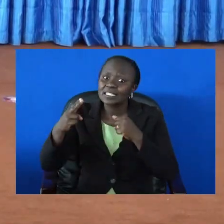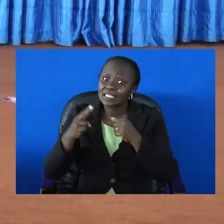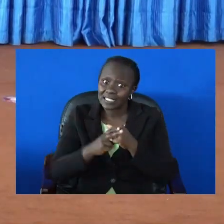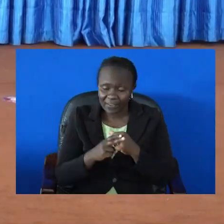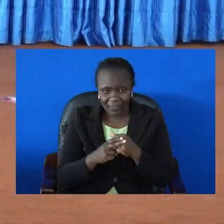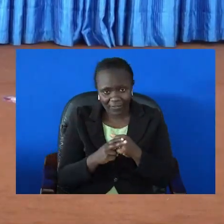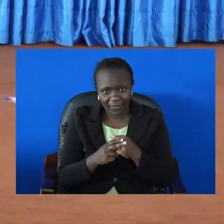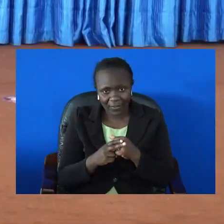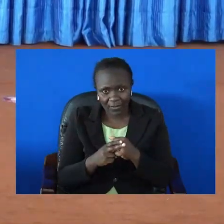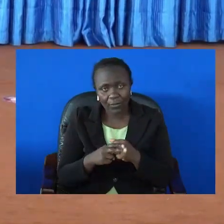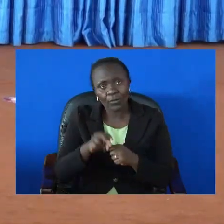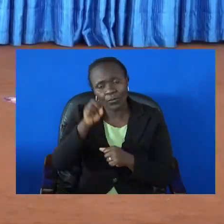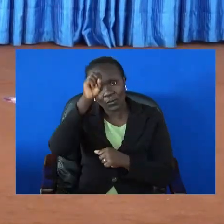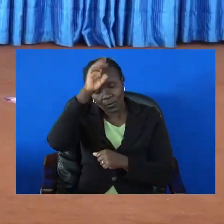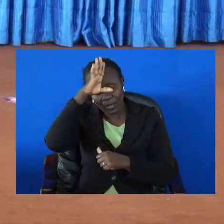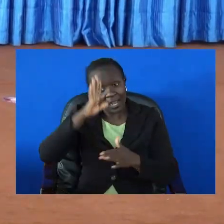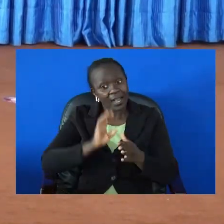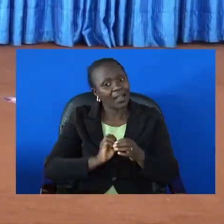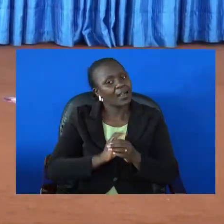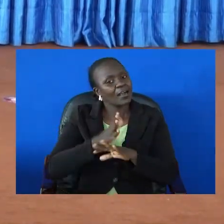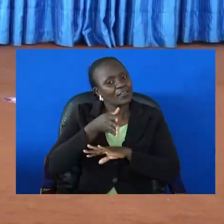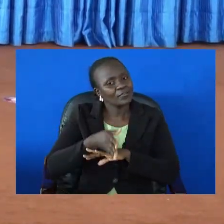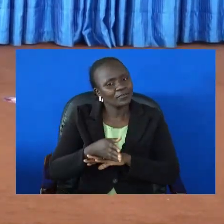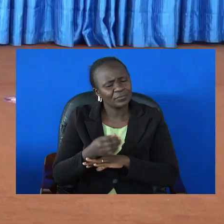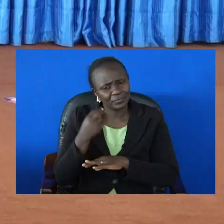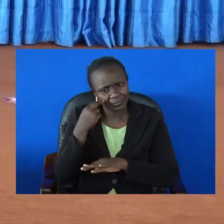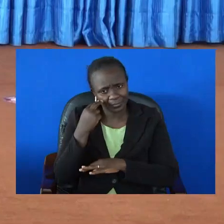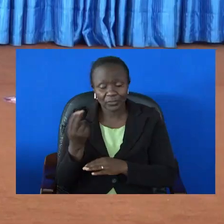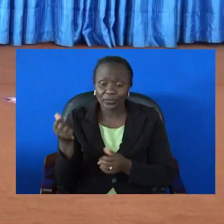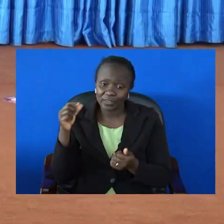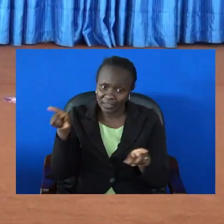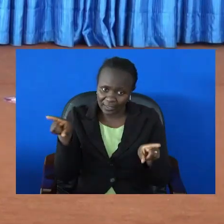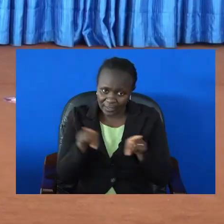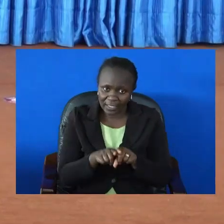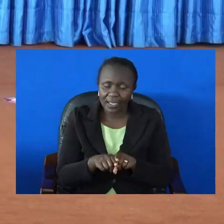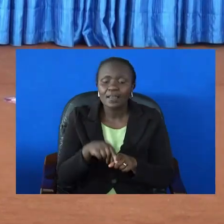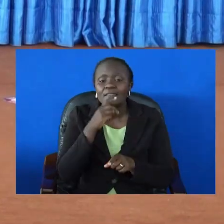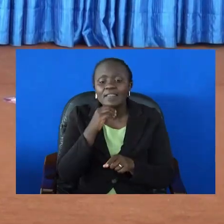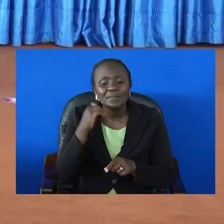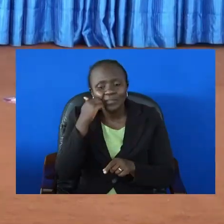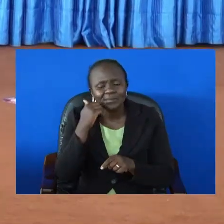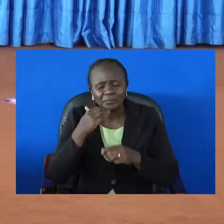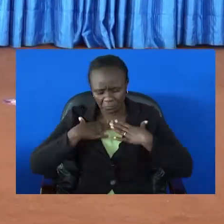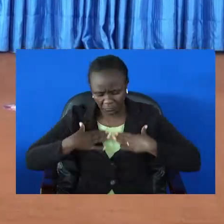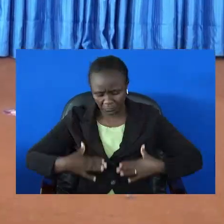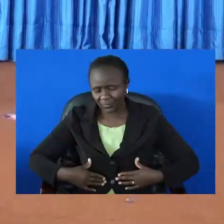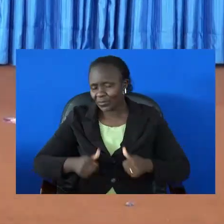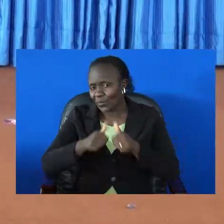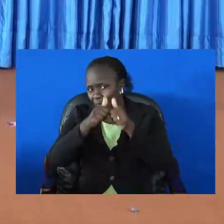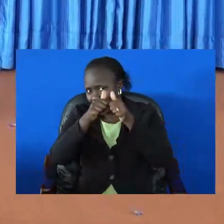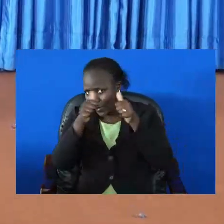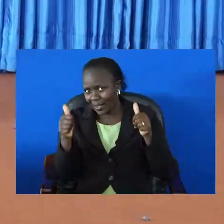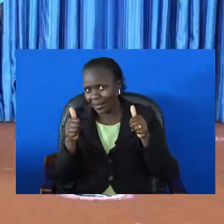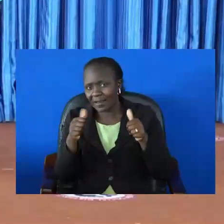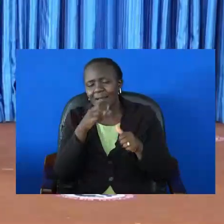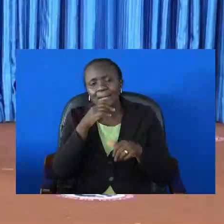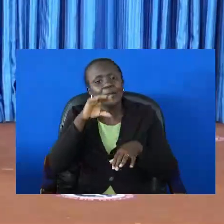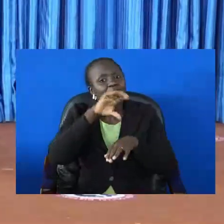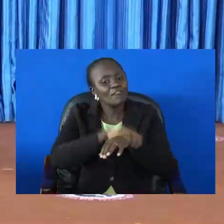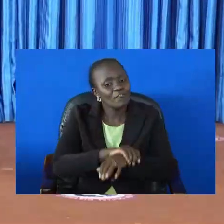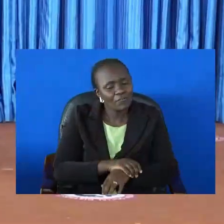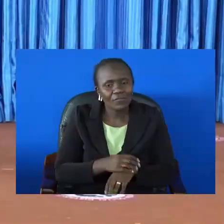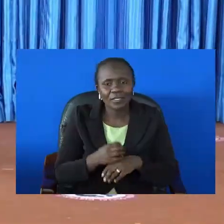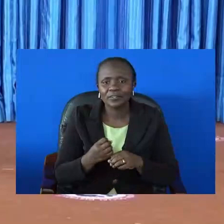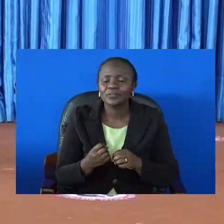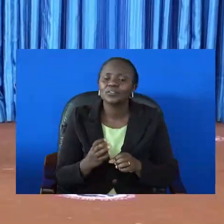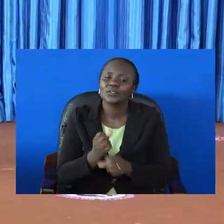1, 2, 3, 4, 5, 6, 7. After humbling himself and decided to do it so, Naaman was completely healed. Naaman had found healing